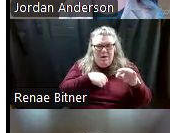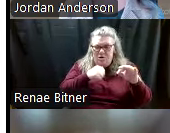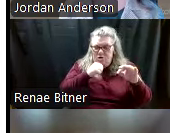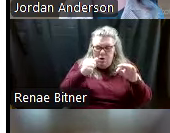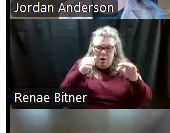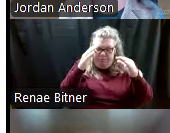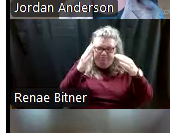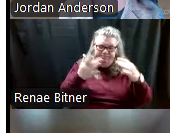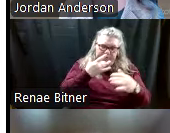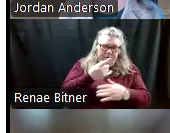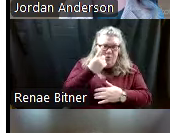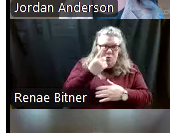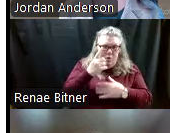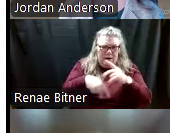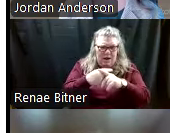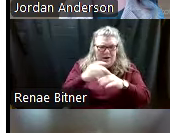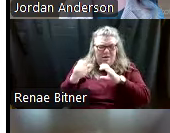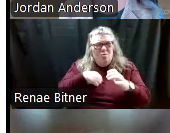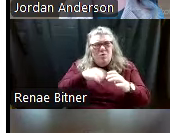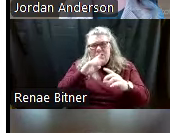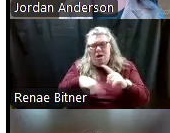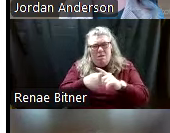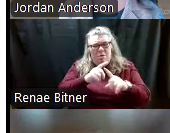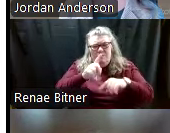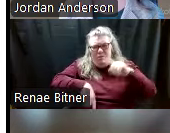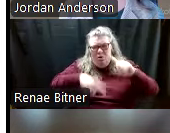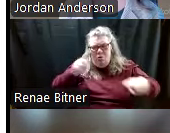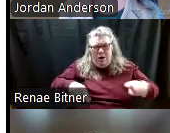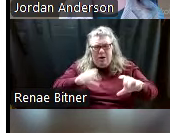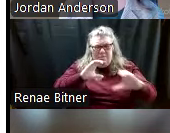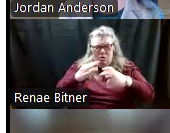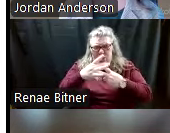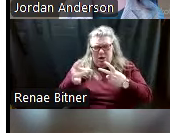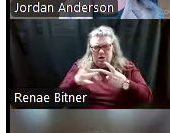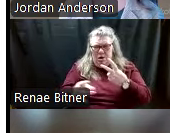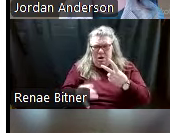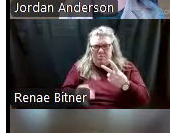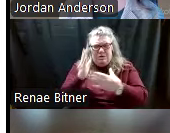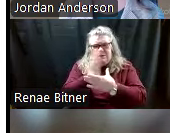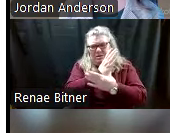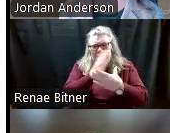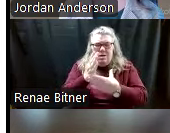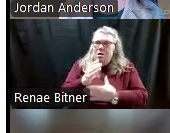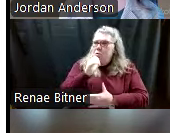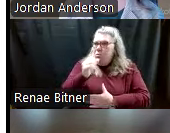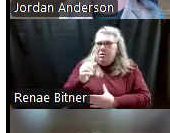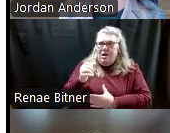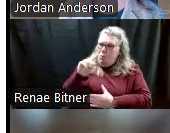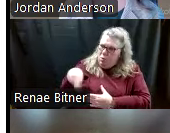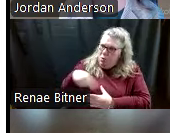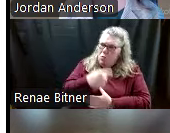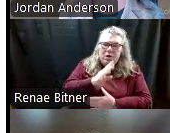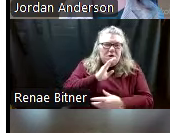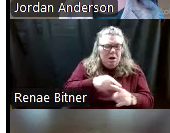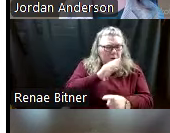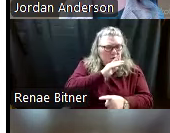the continuum. We are continuously having that conversation. It is never just, okay, we're going to do spoken language and then